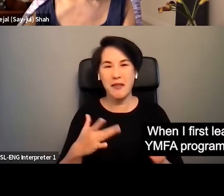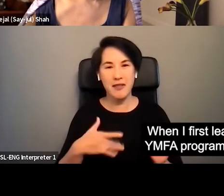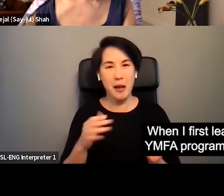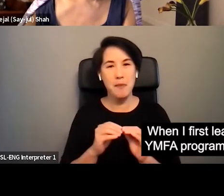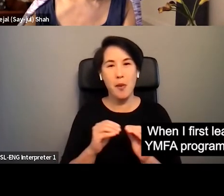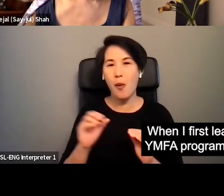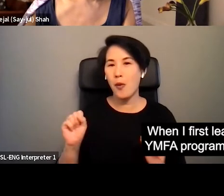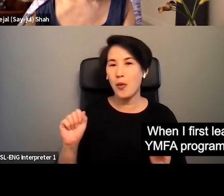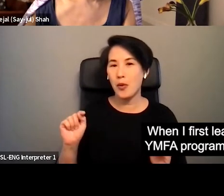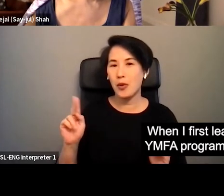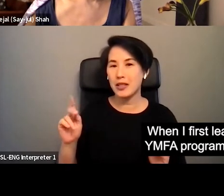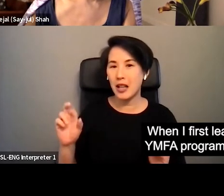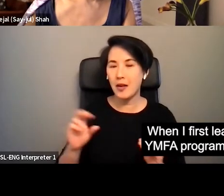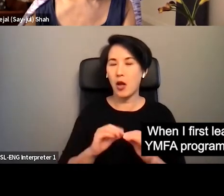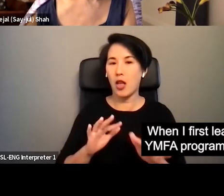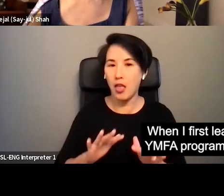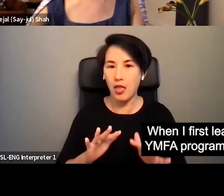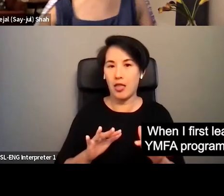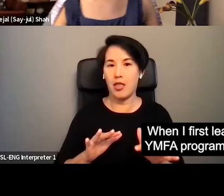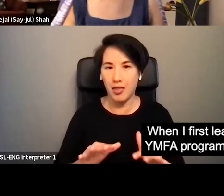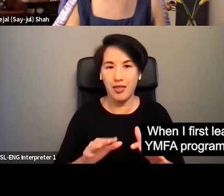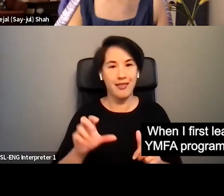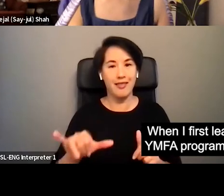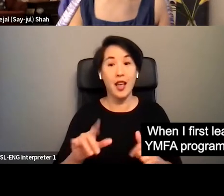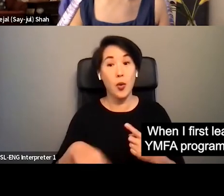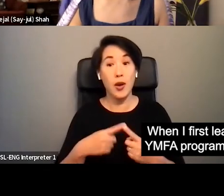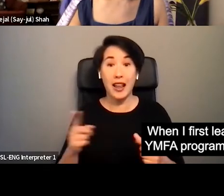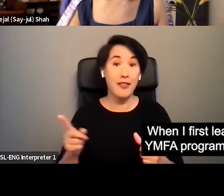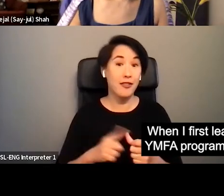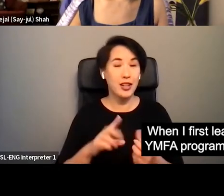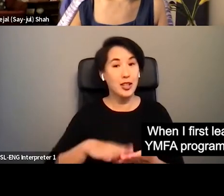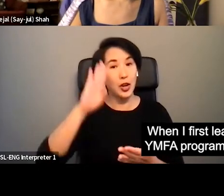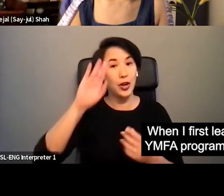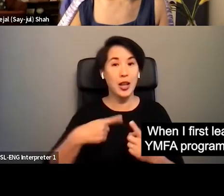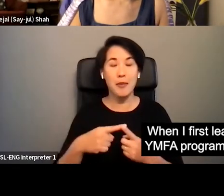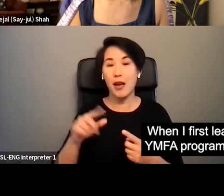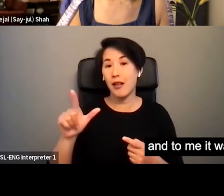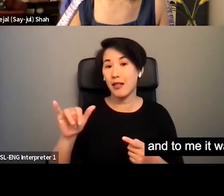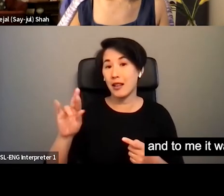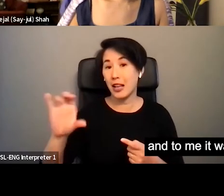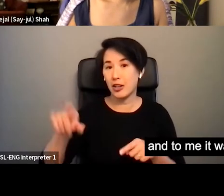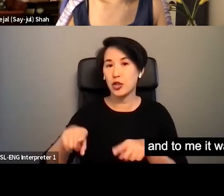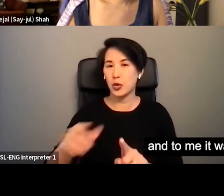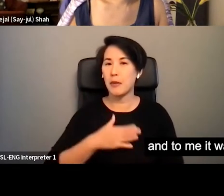Mm-hmm. When I first learned about lyric in my MFA program, I learned about it, and to me it was